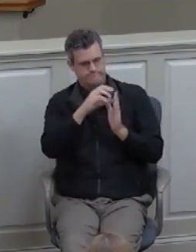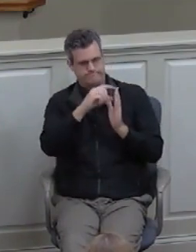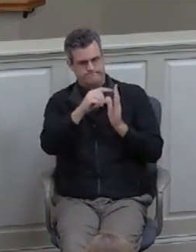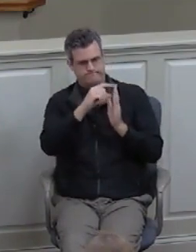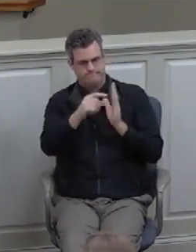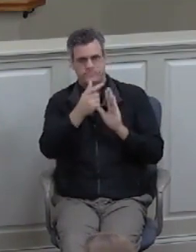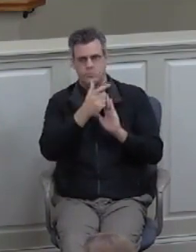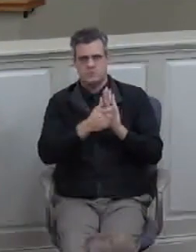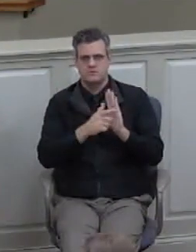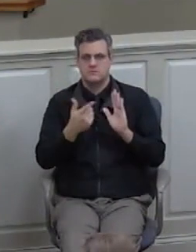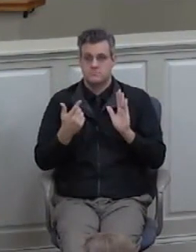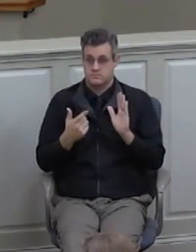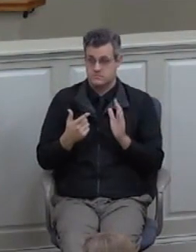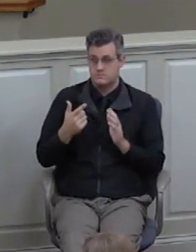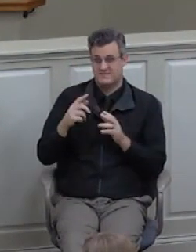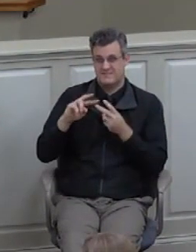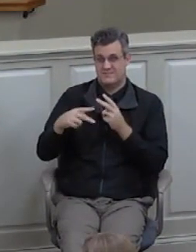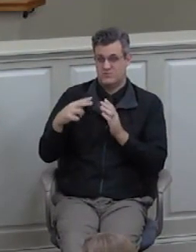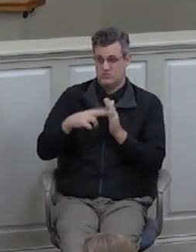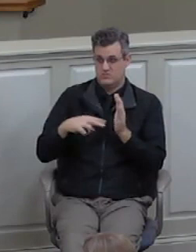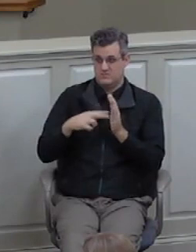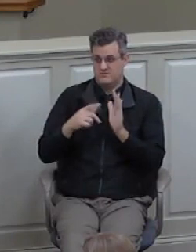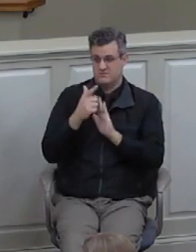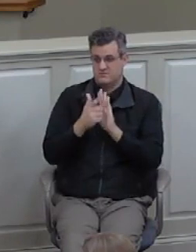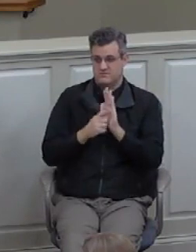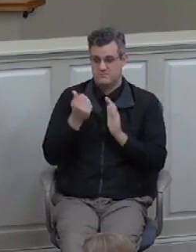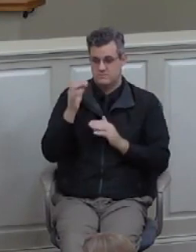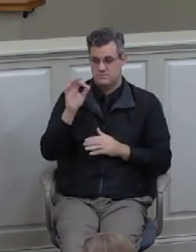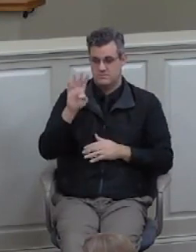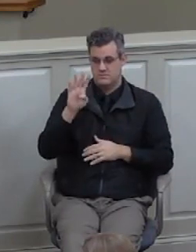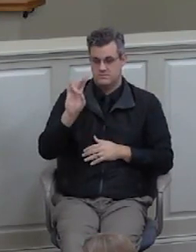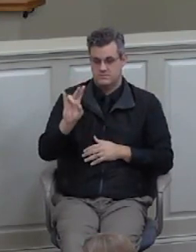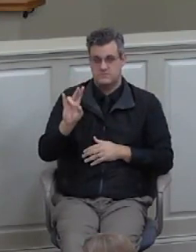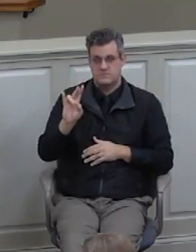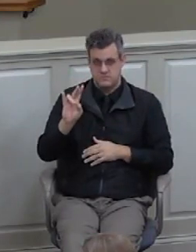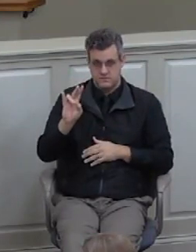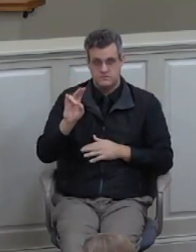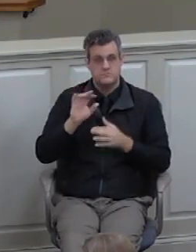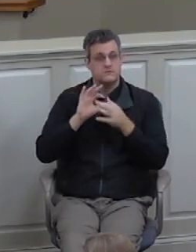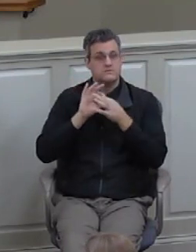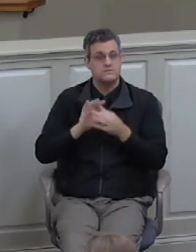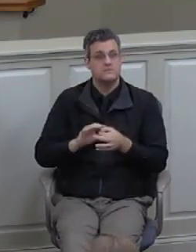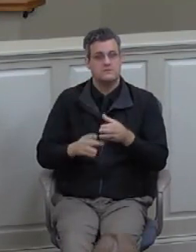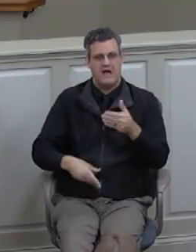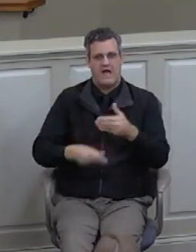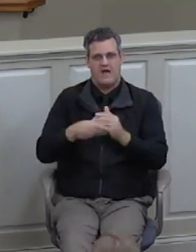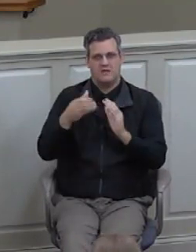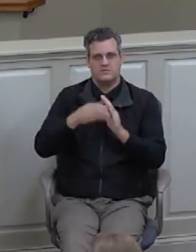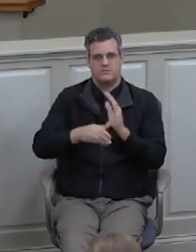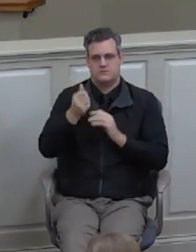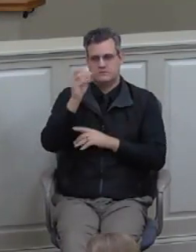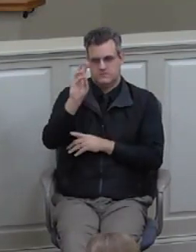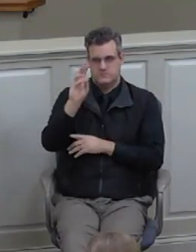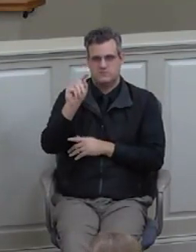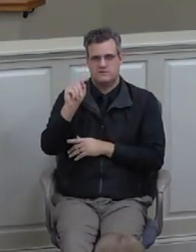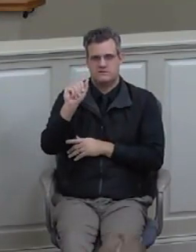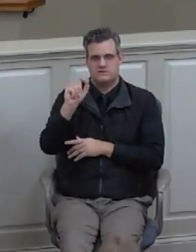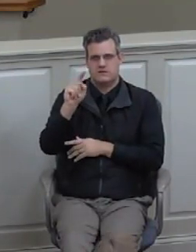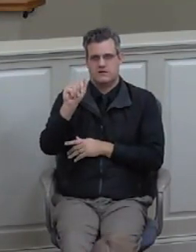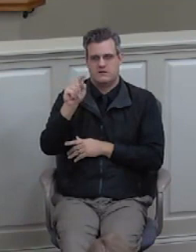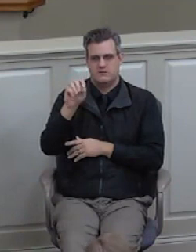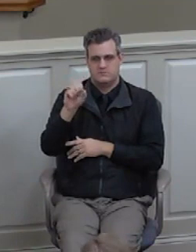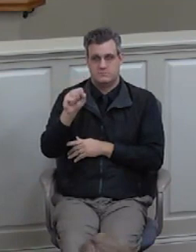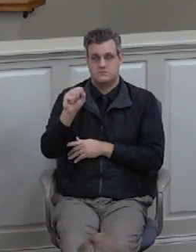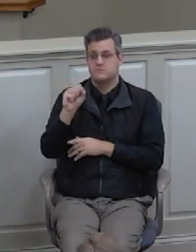please? This is the second reading of ordinance number 1947, an ordinance amending Chapter 16 Taxation,